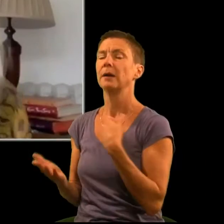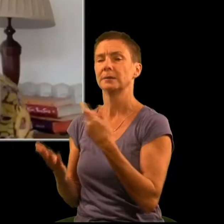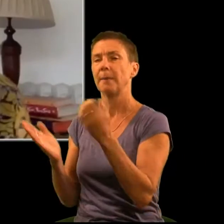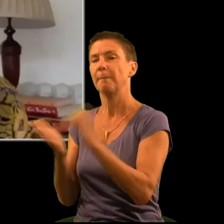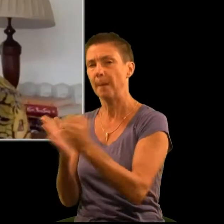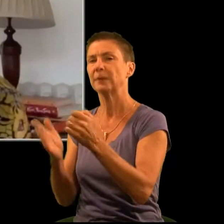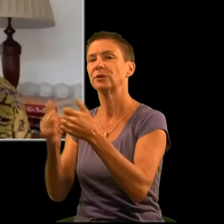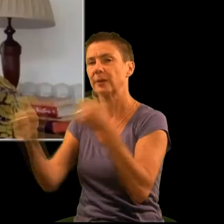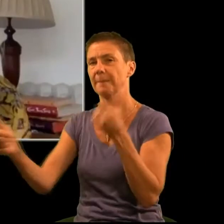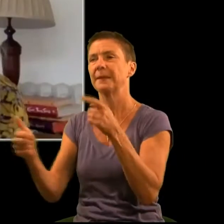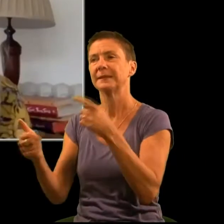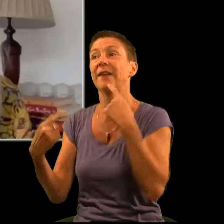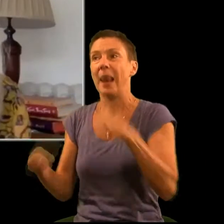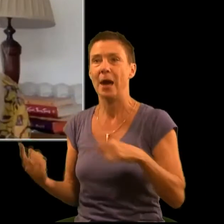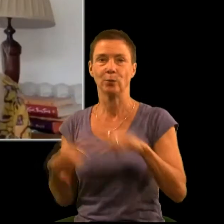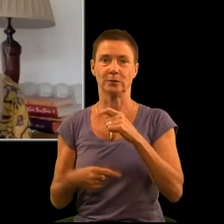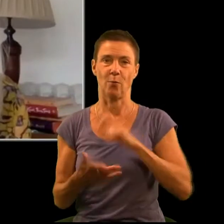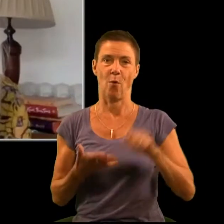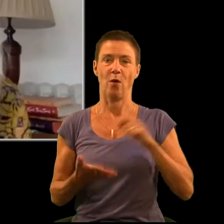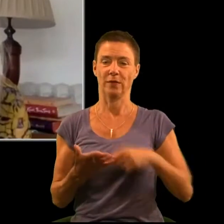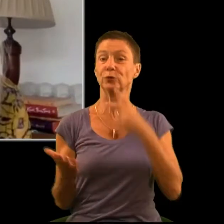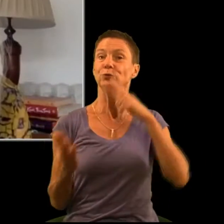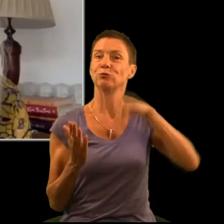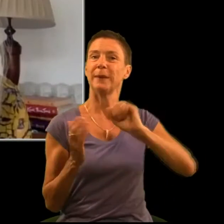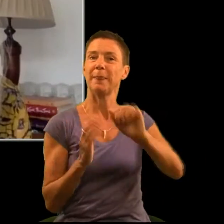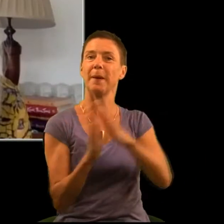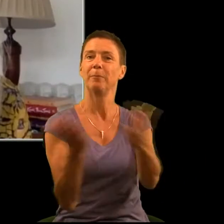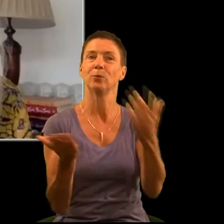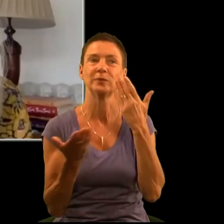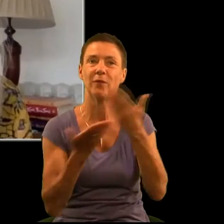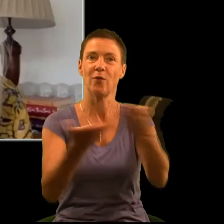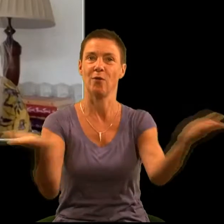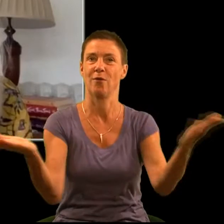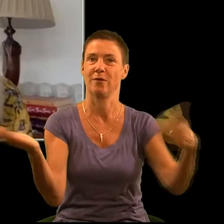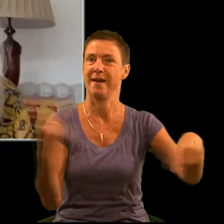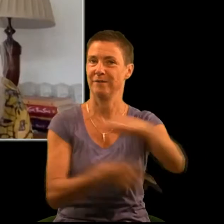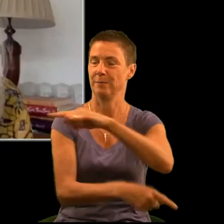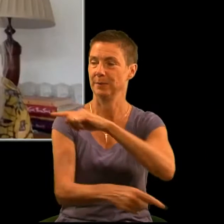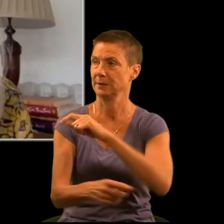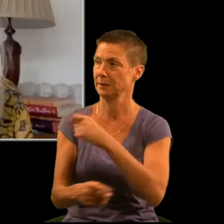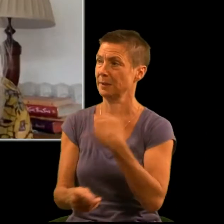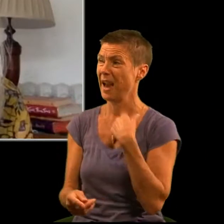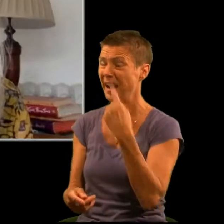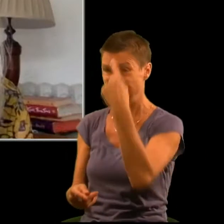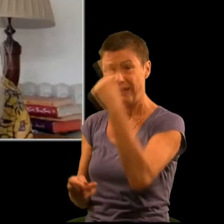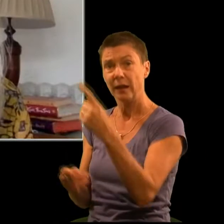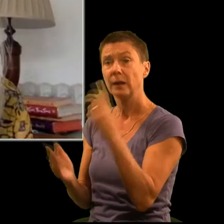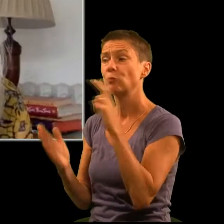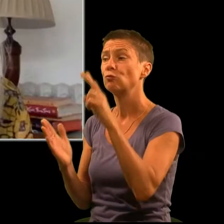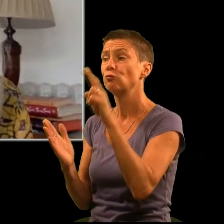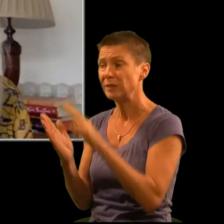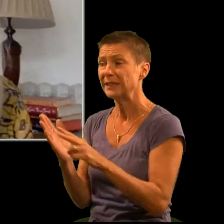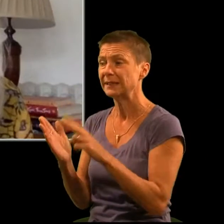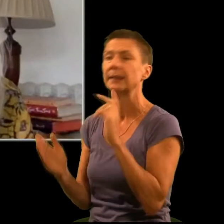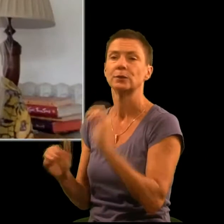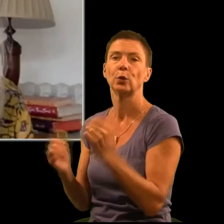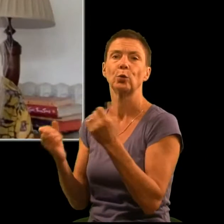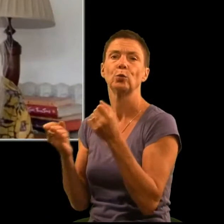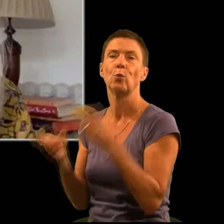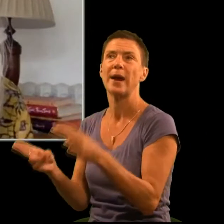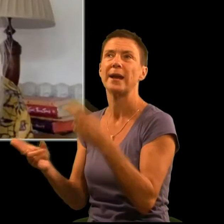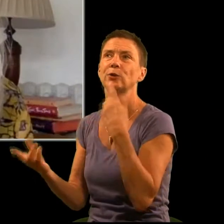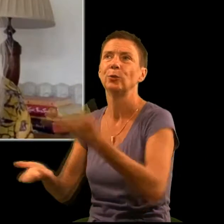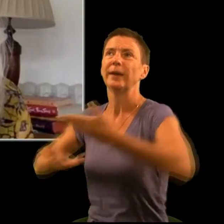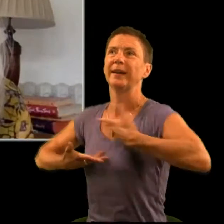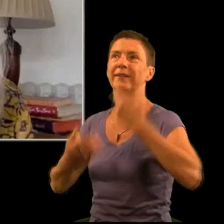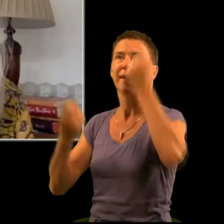that. And I totally agree with Kiran. I think reading is a great Kickstarter for giving you ideas.